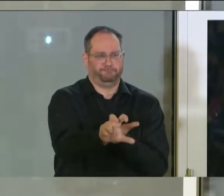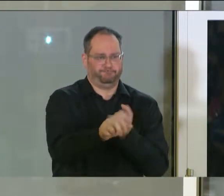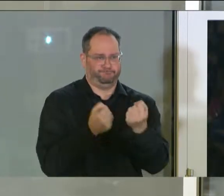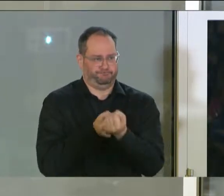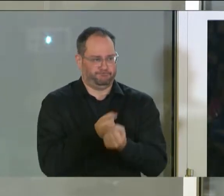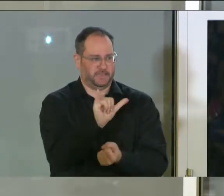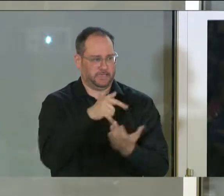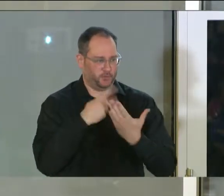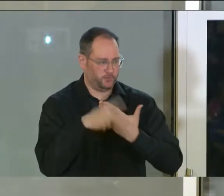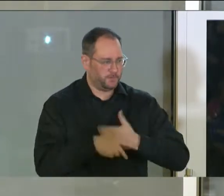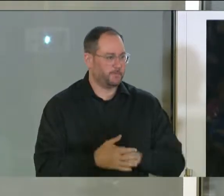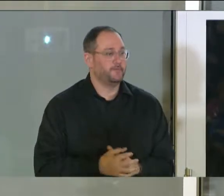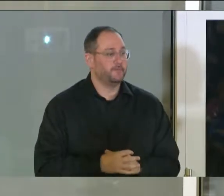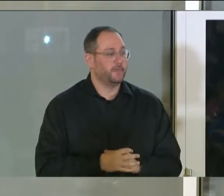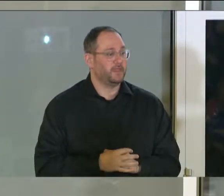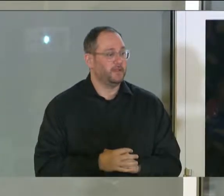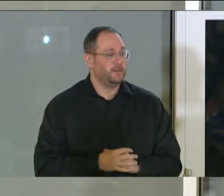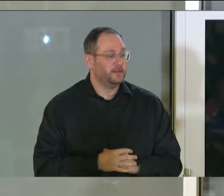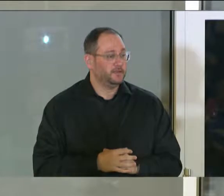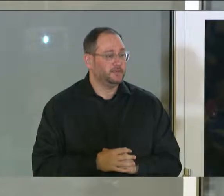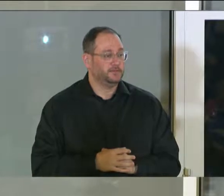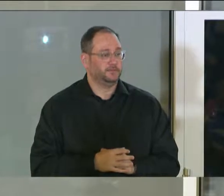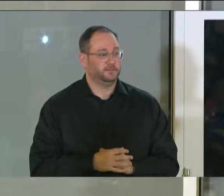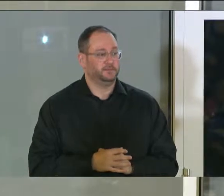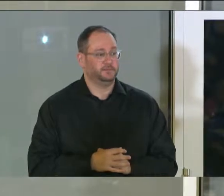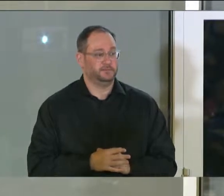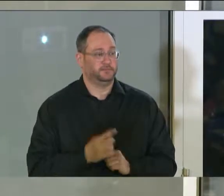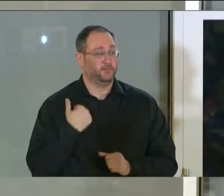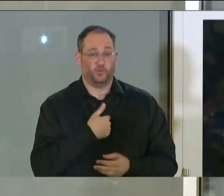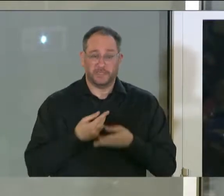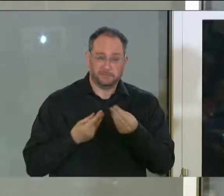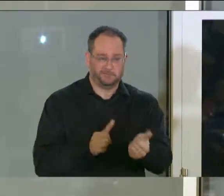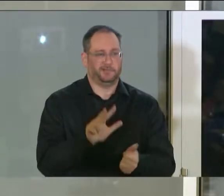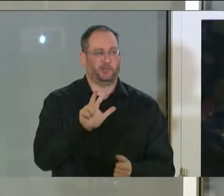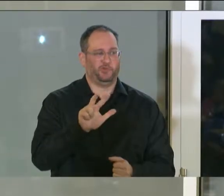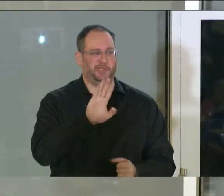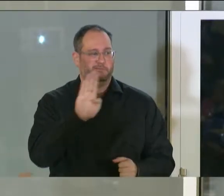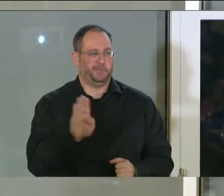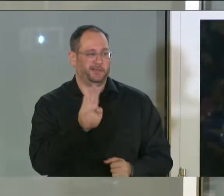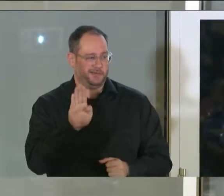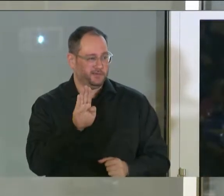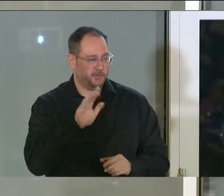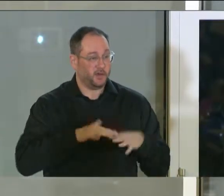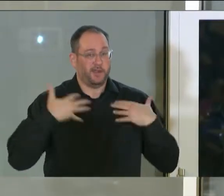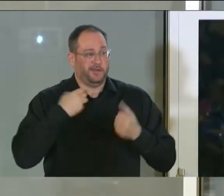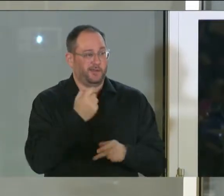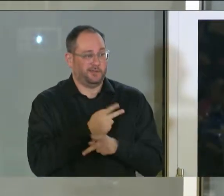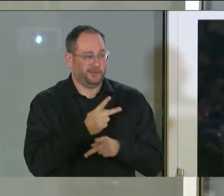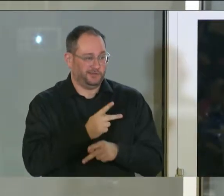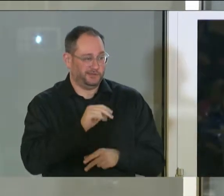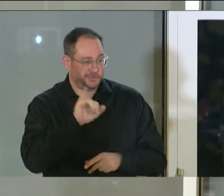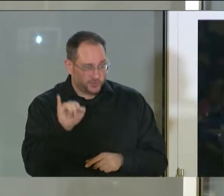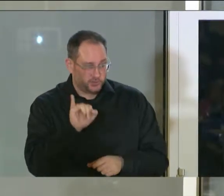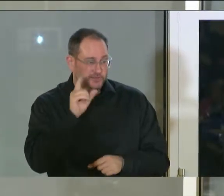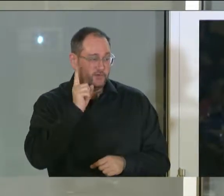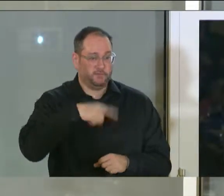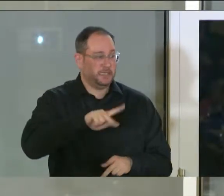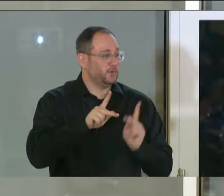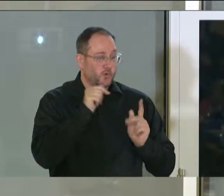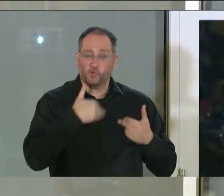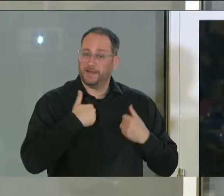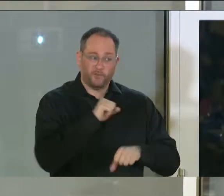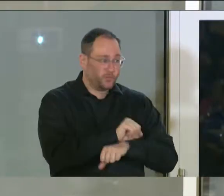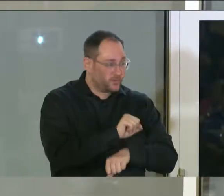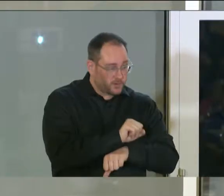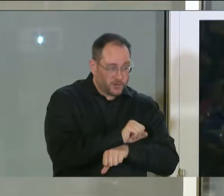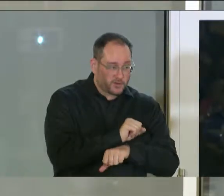$3 billion on health care insurance for persons with low income. And when you combine that with the work of the exchange,